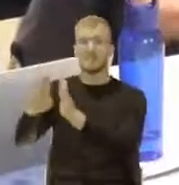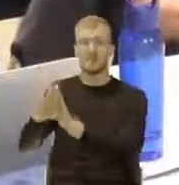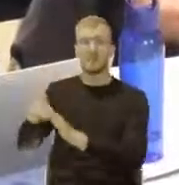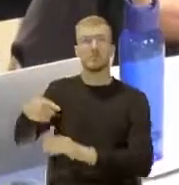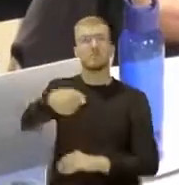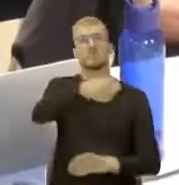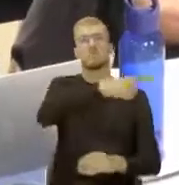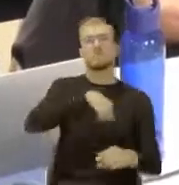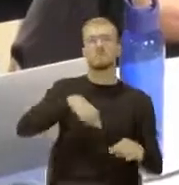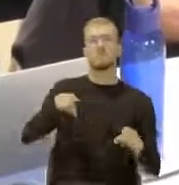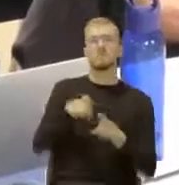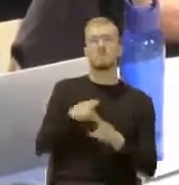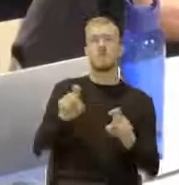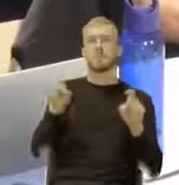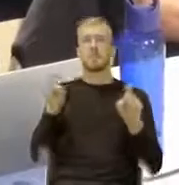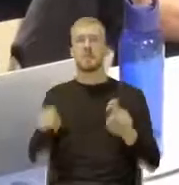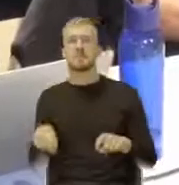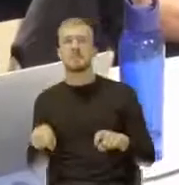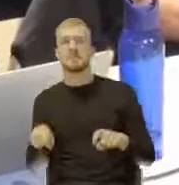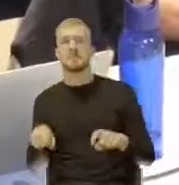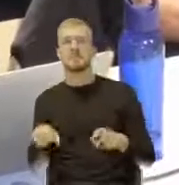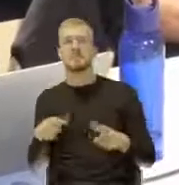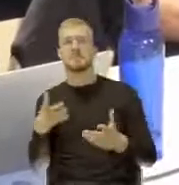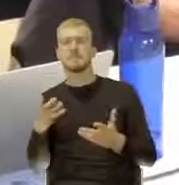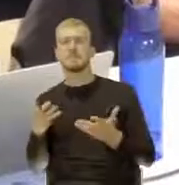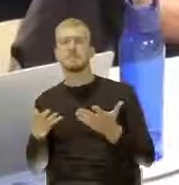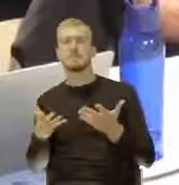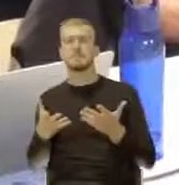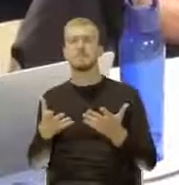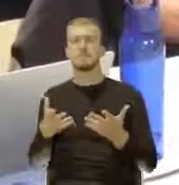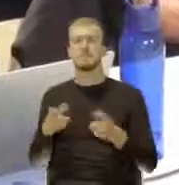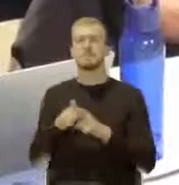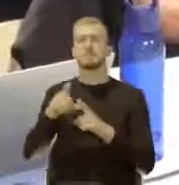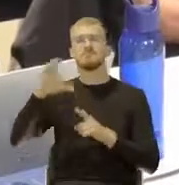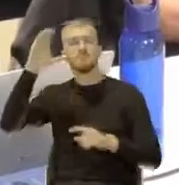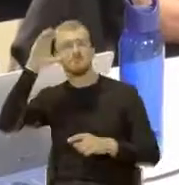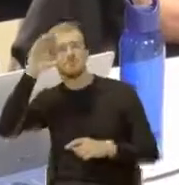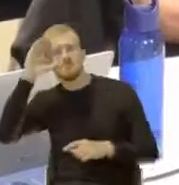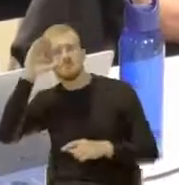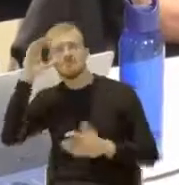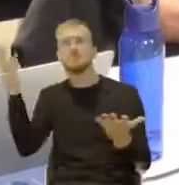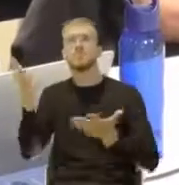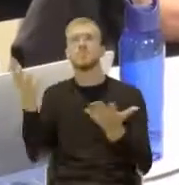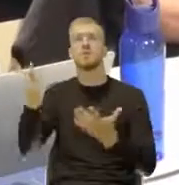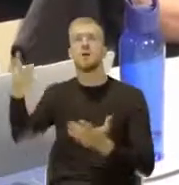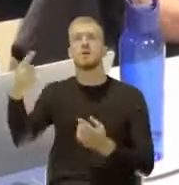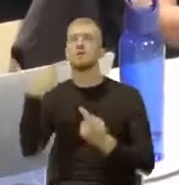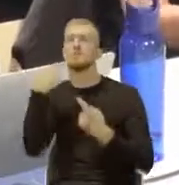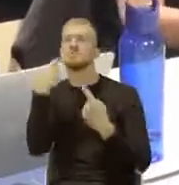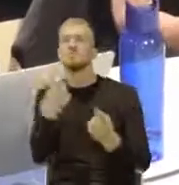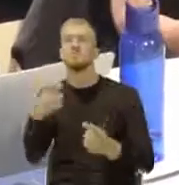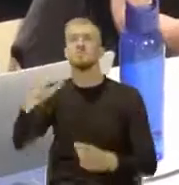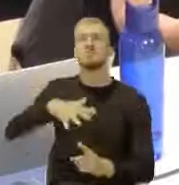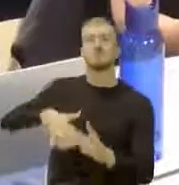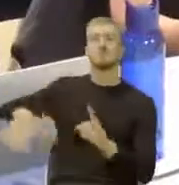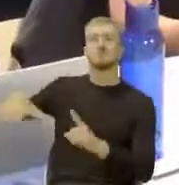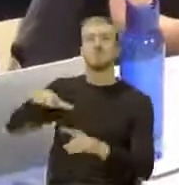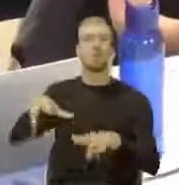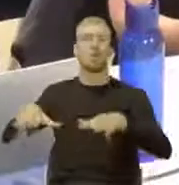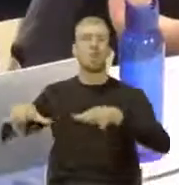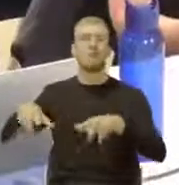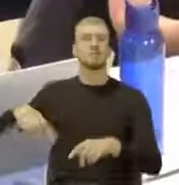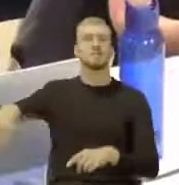the lead from local organizations and local partners. So this approach will address key global challenges as